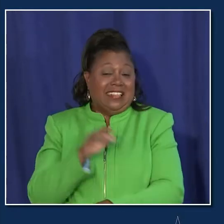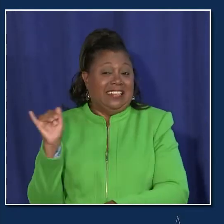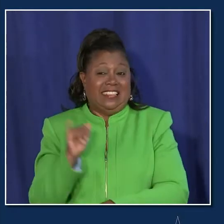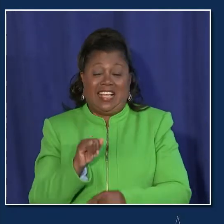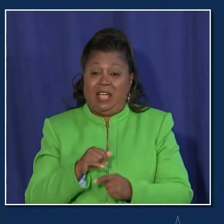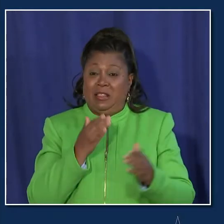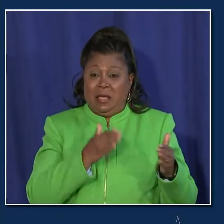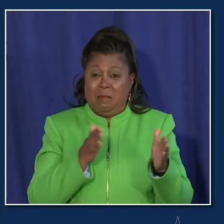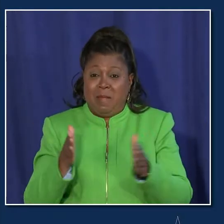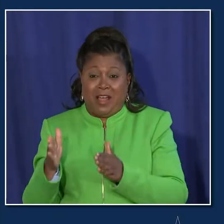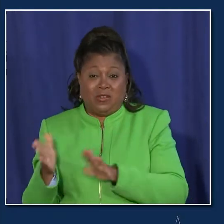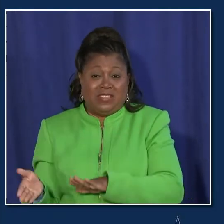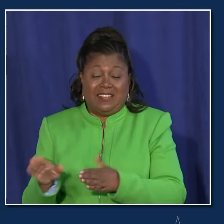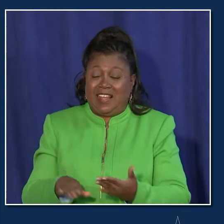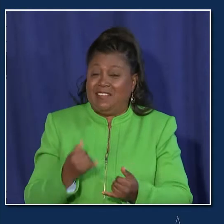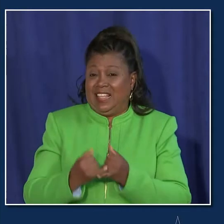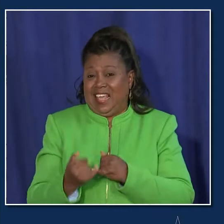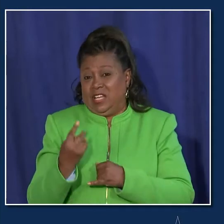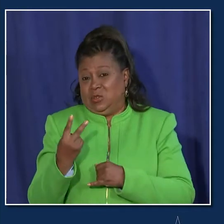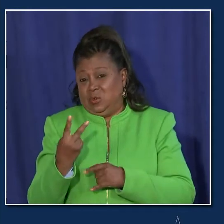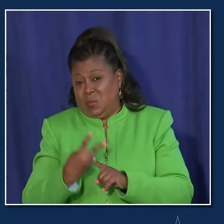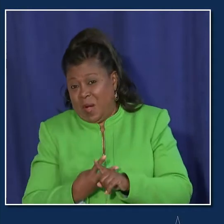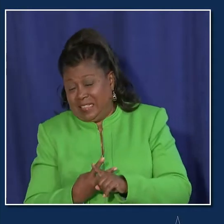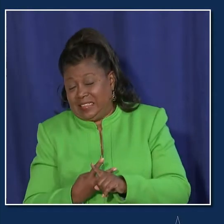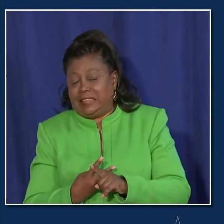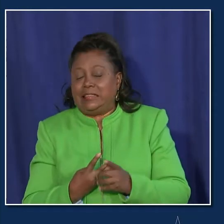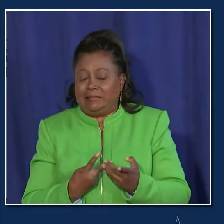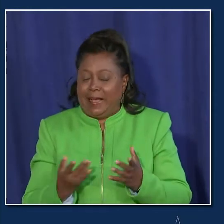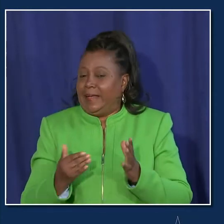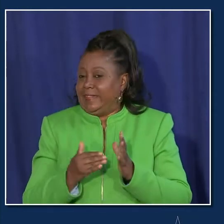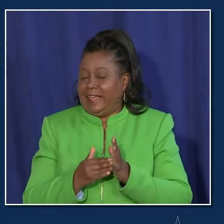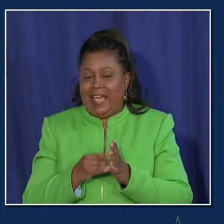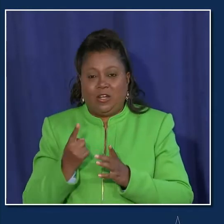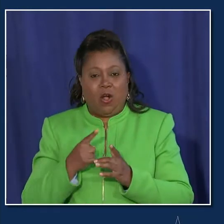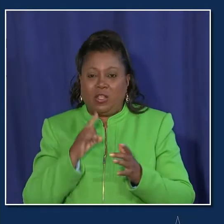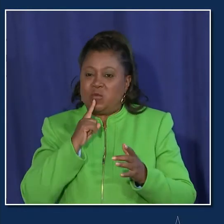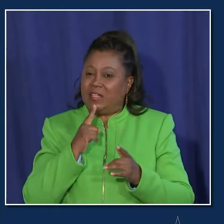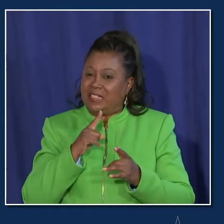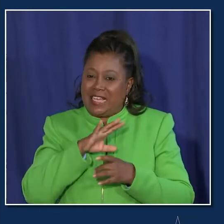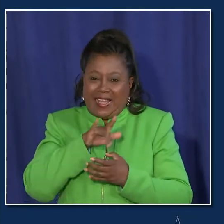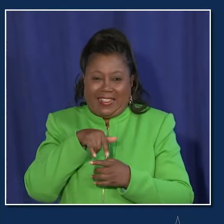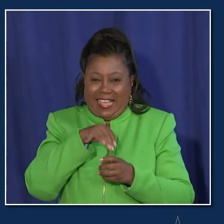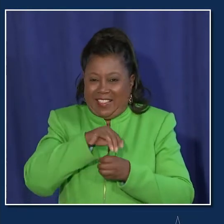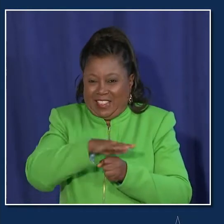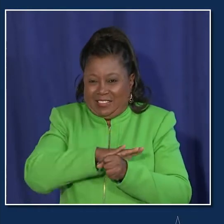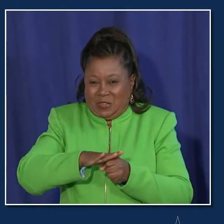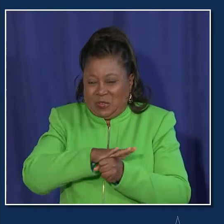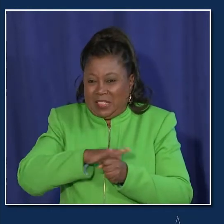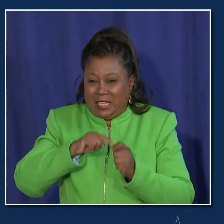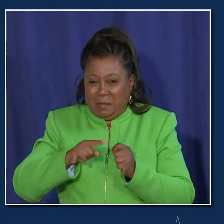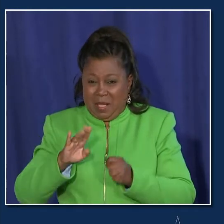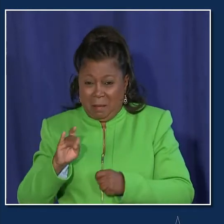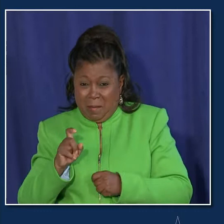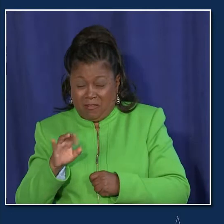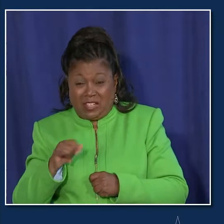our pattern of deaths in the last couple of months, again, only really right in the loop and down by Beverly do we have a few